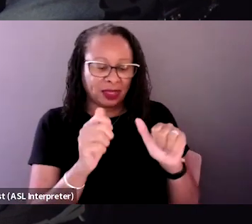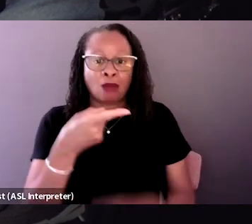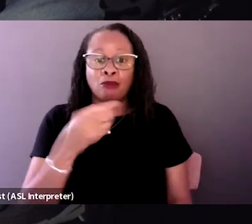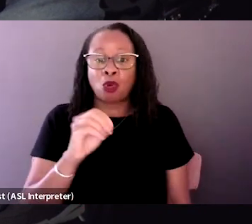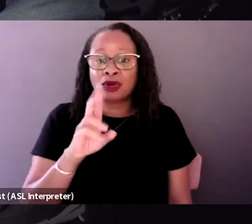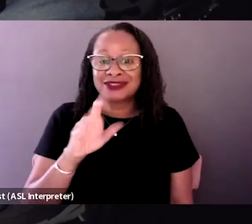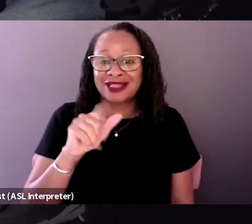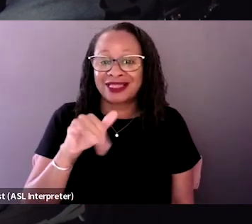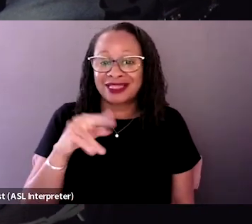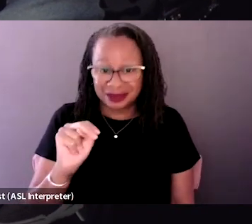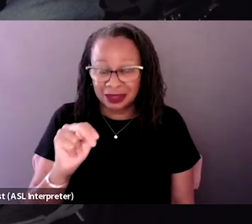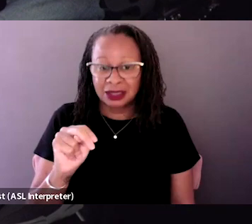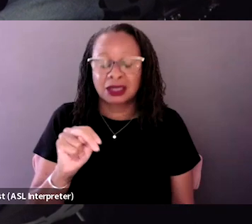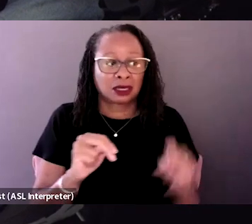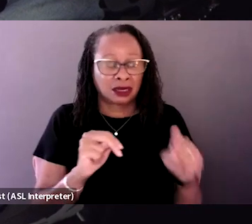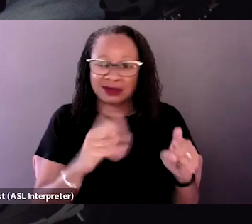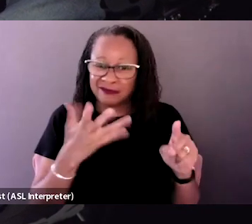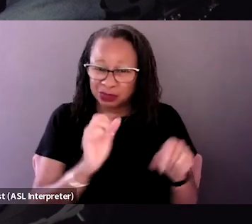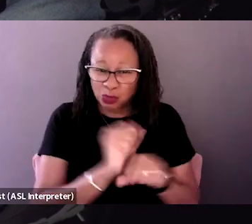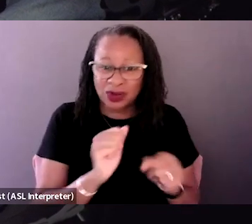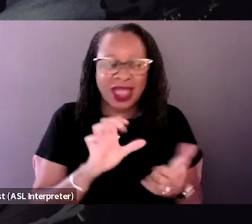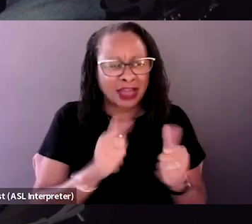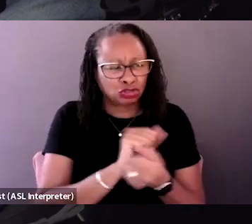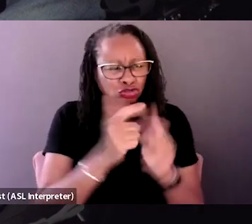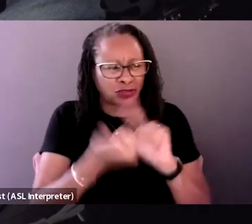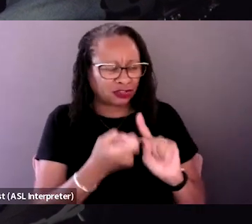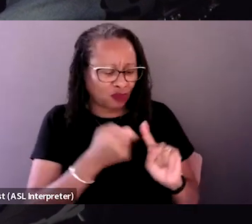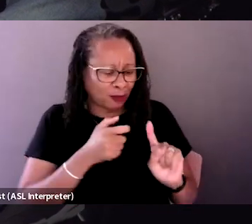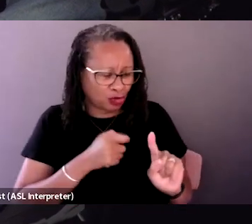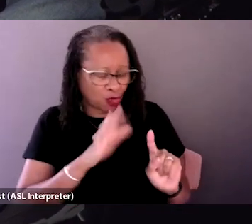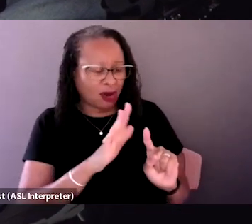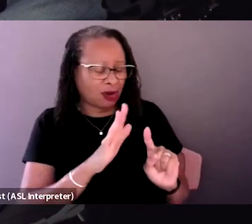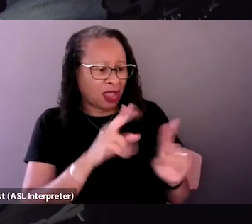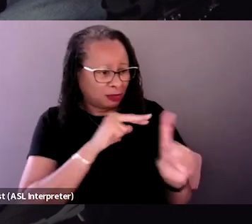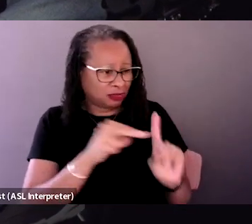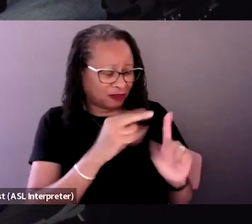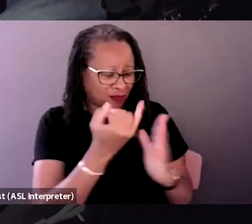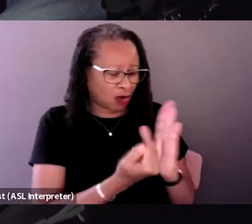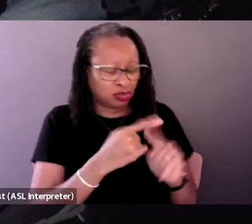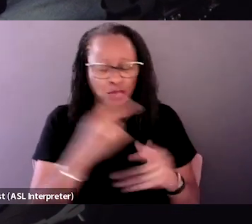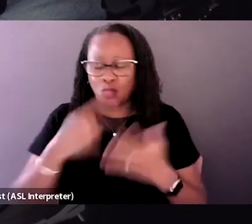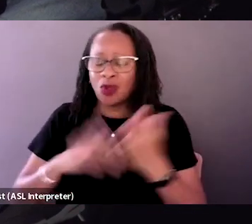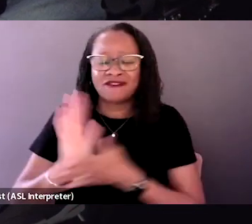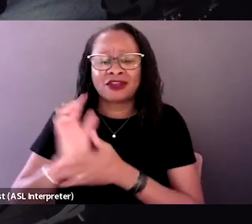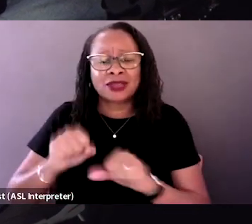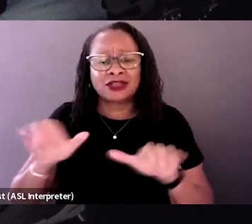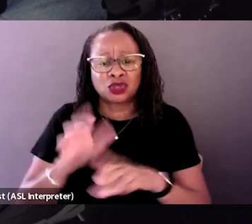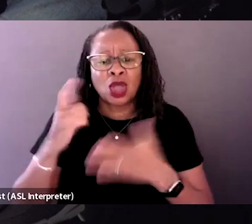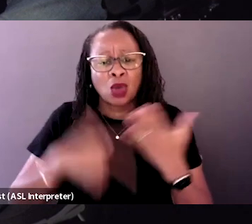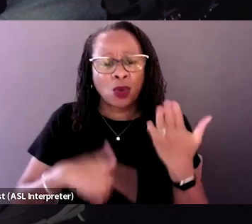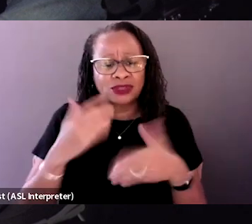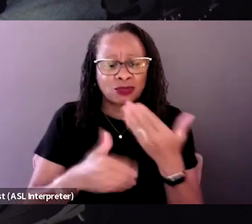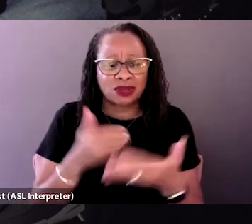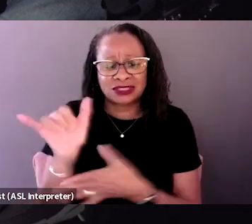these figurines. Andrey is a painter. How did you translate your view of art from those mediums to what film can do?